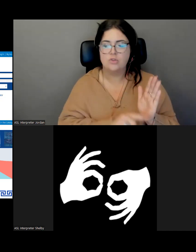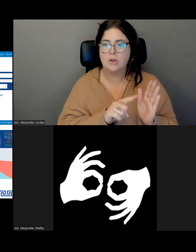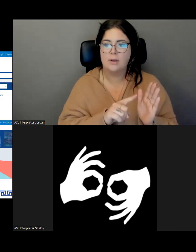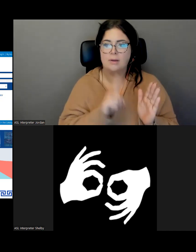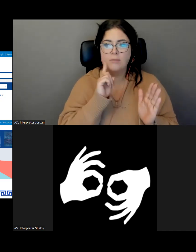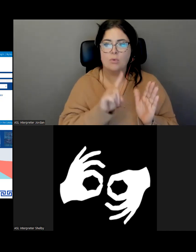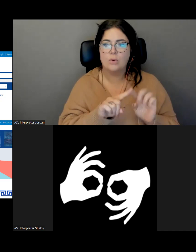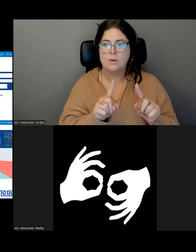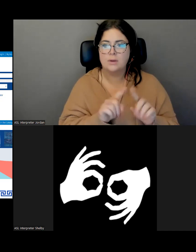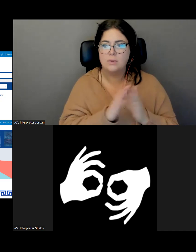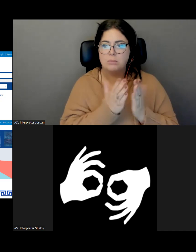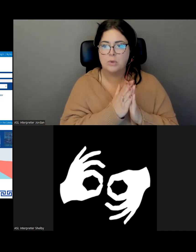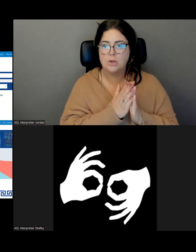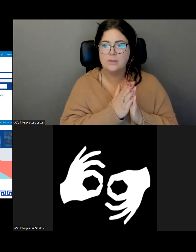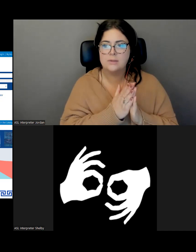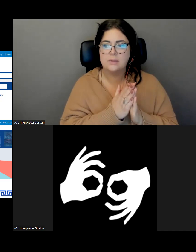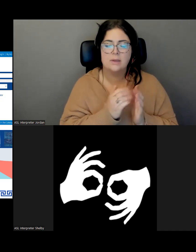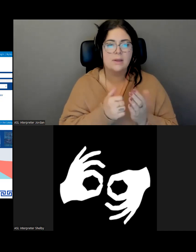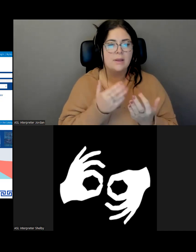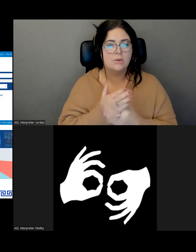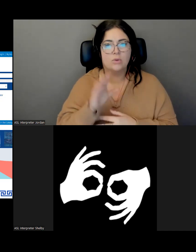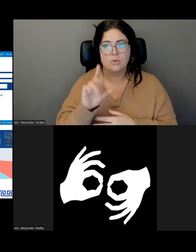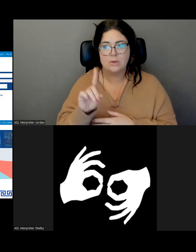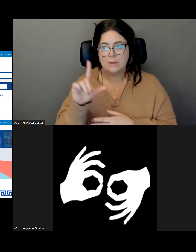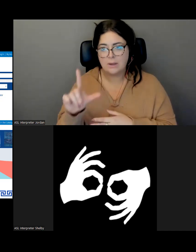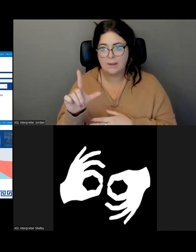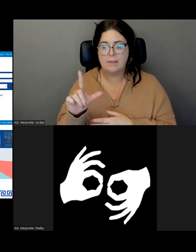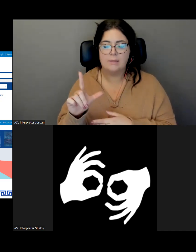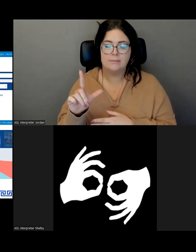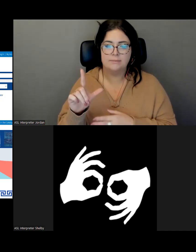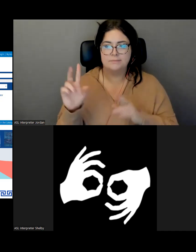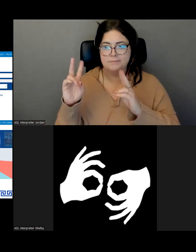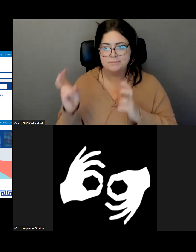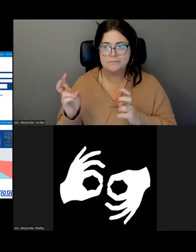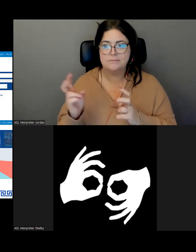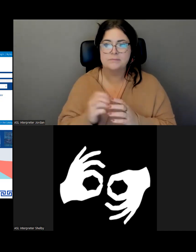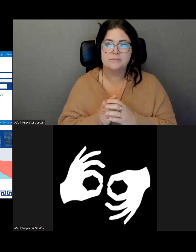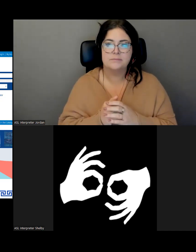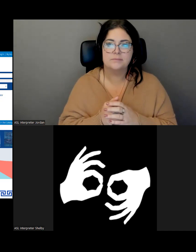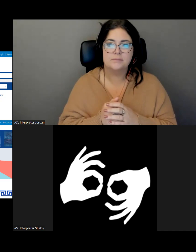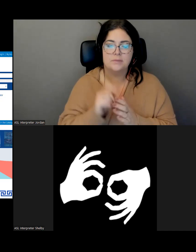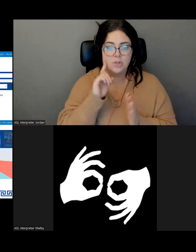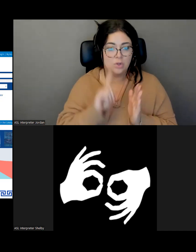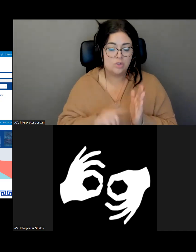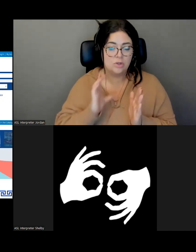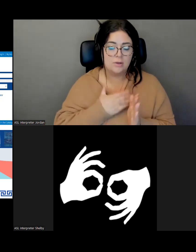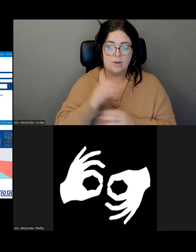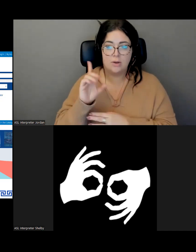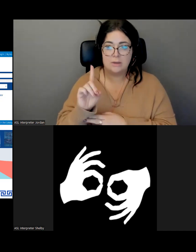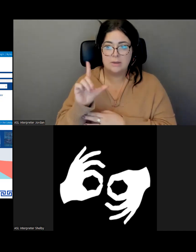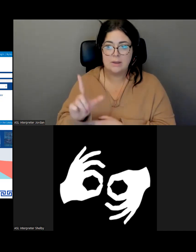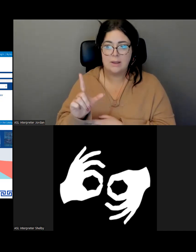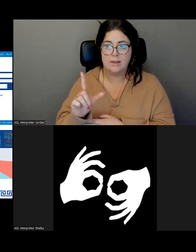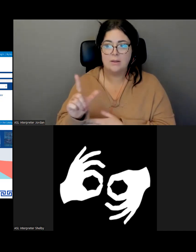and other library items on like digital literacy topics. You can check out our digital library, where you can access